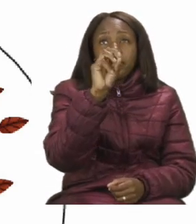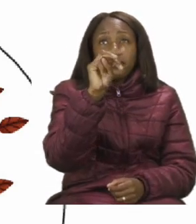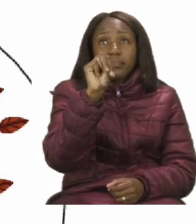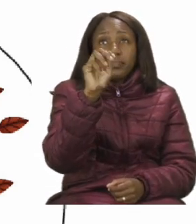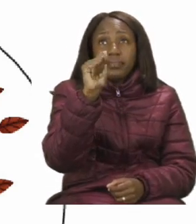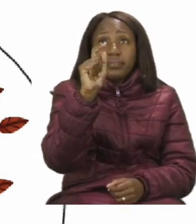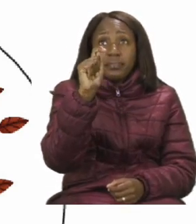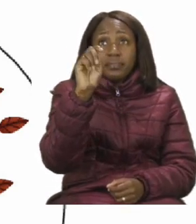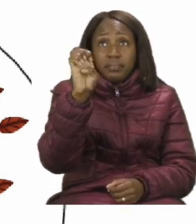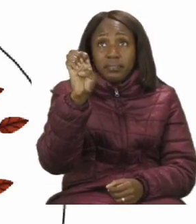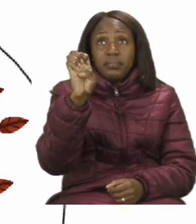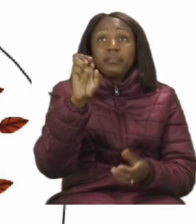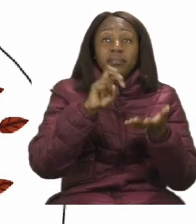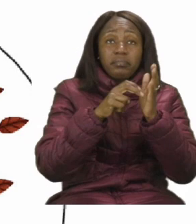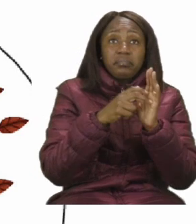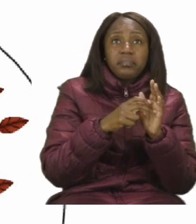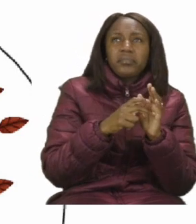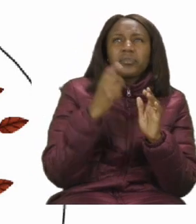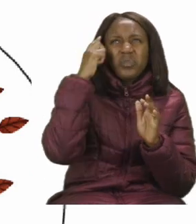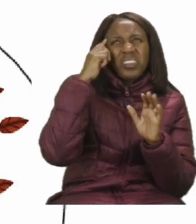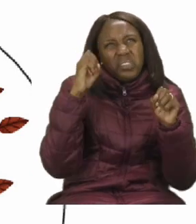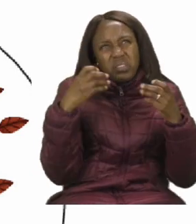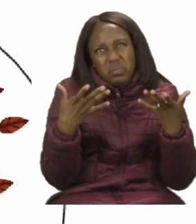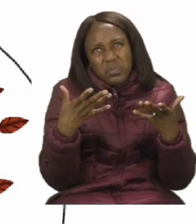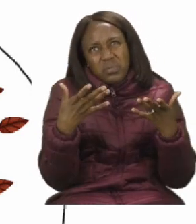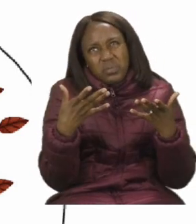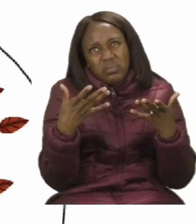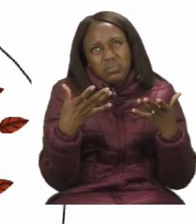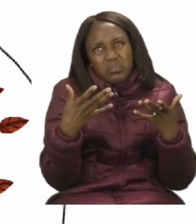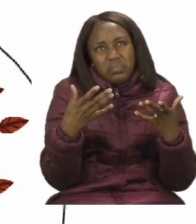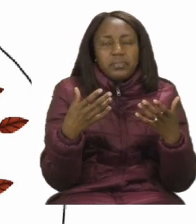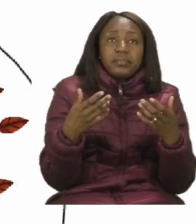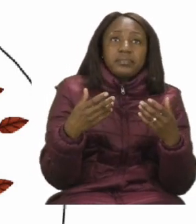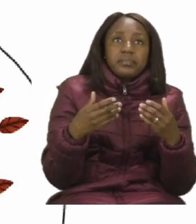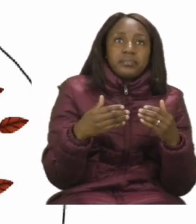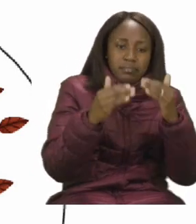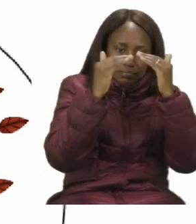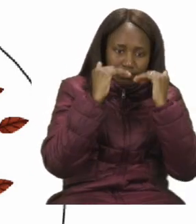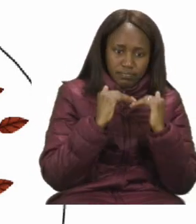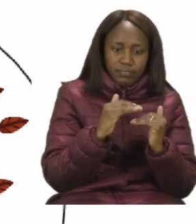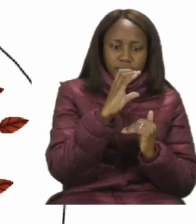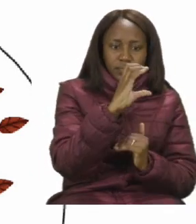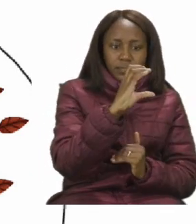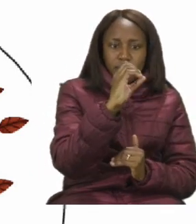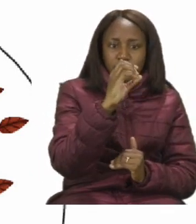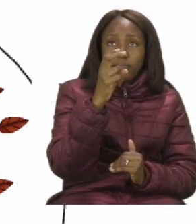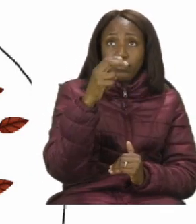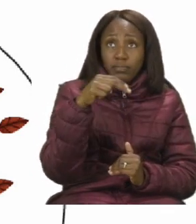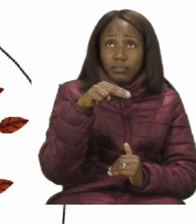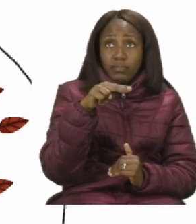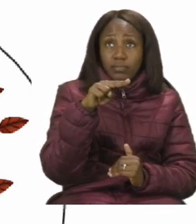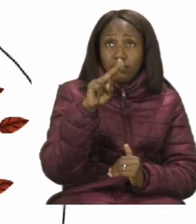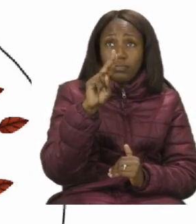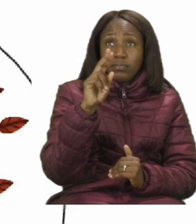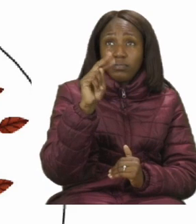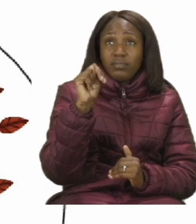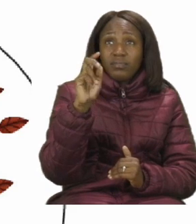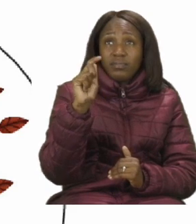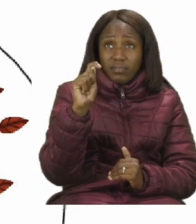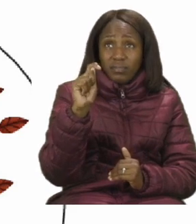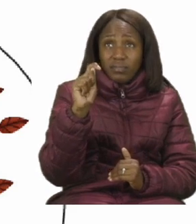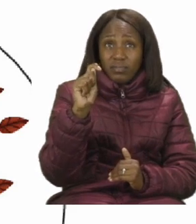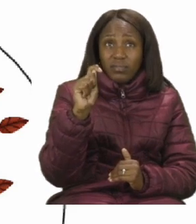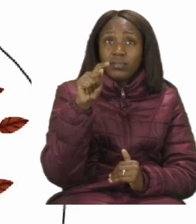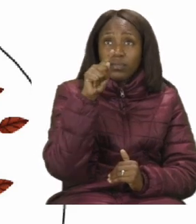that little oval. Right. Now, since you had a bit of a look on your